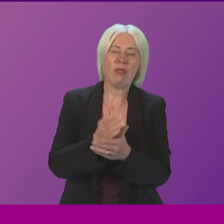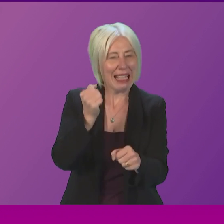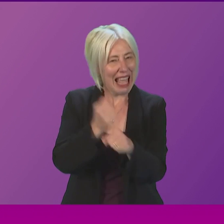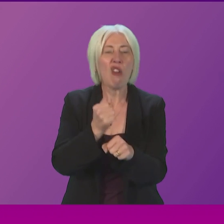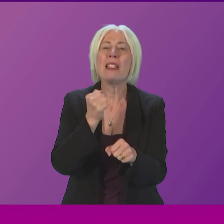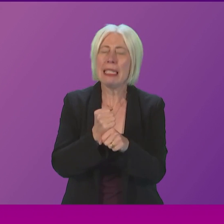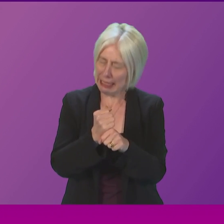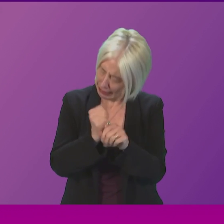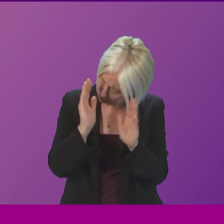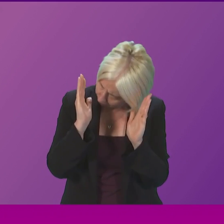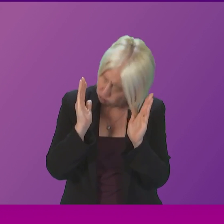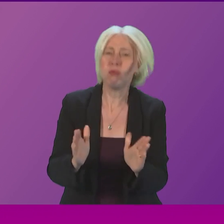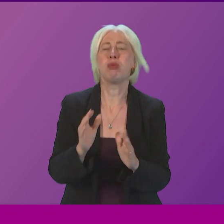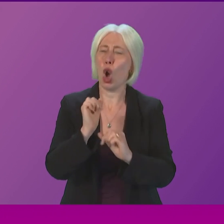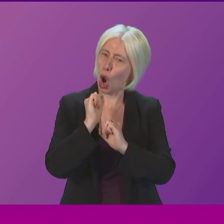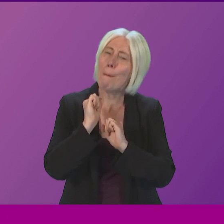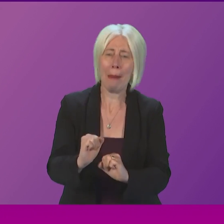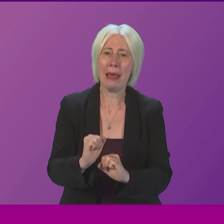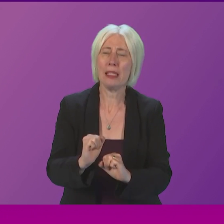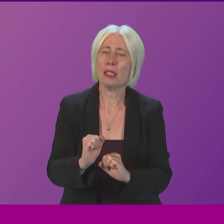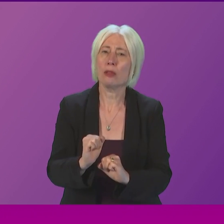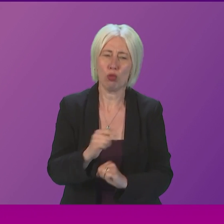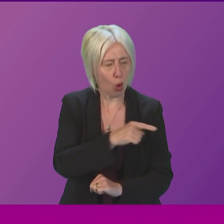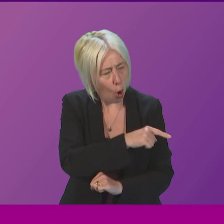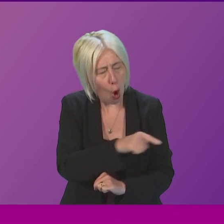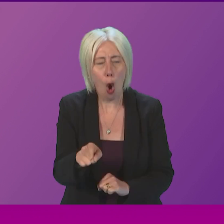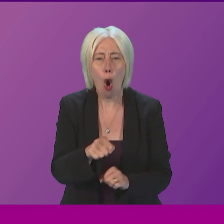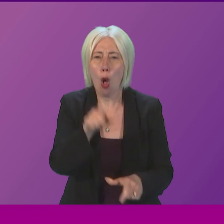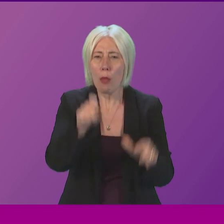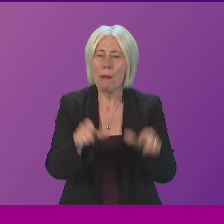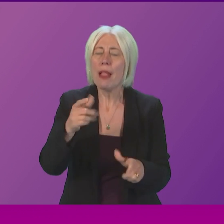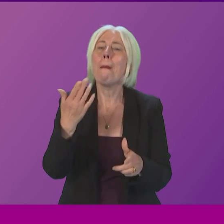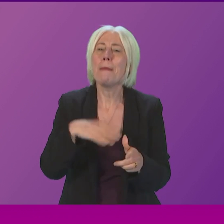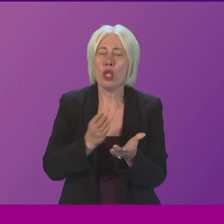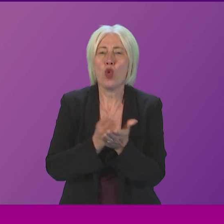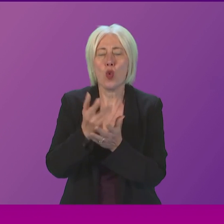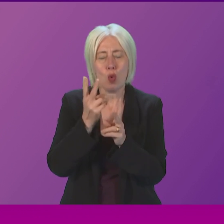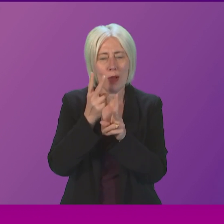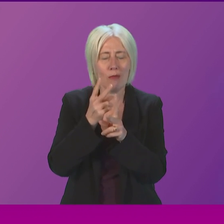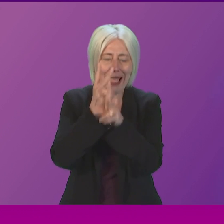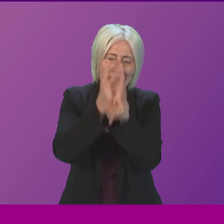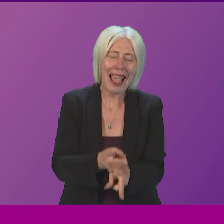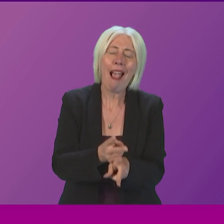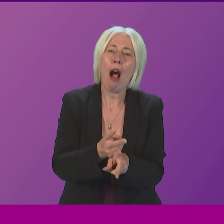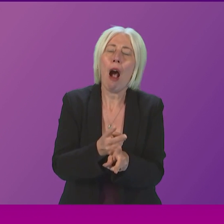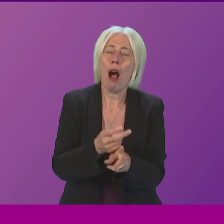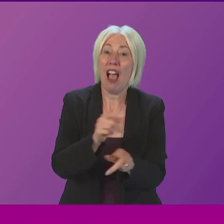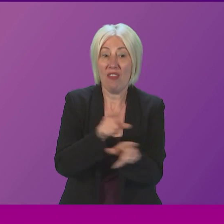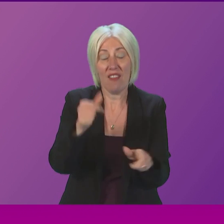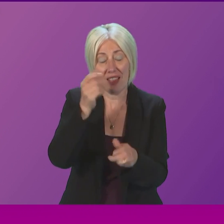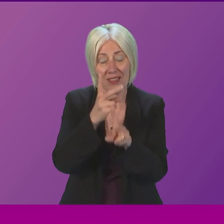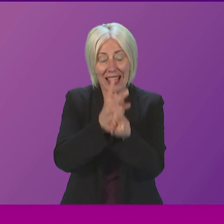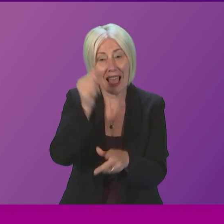guarantee, cast iron commitment to every single person that has experienced care, every single care experienced person, whether